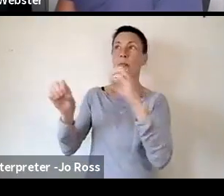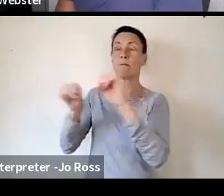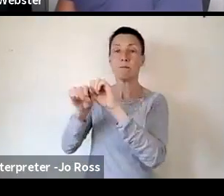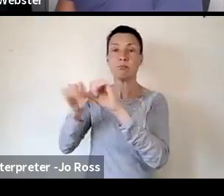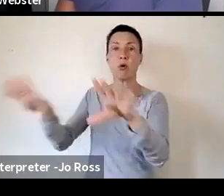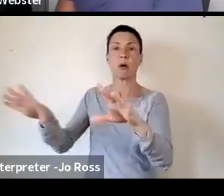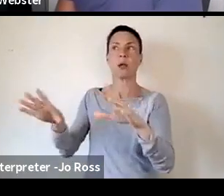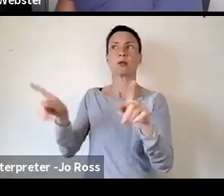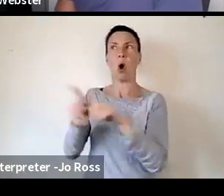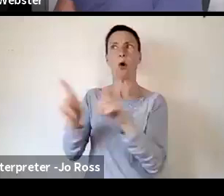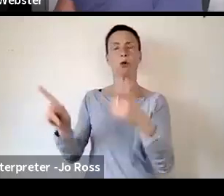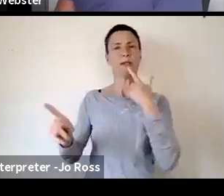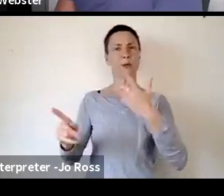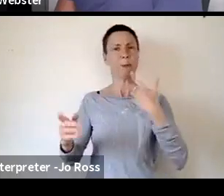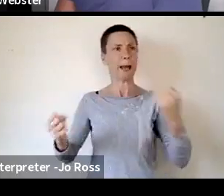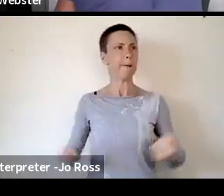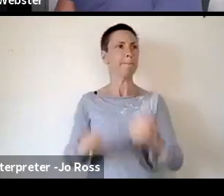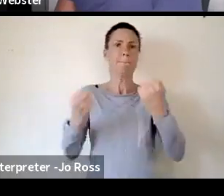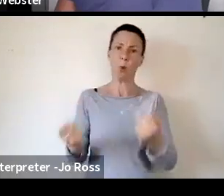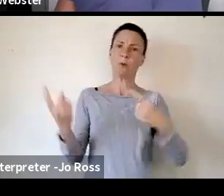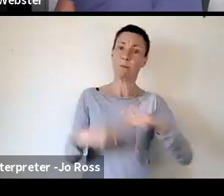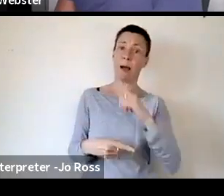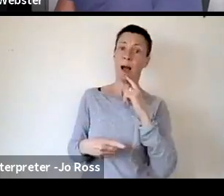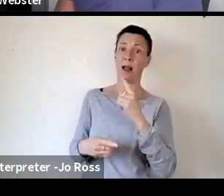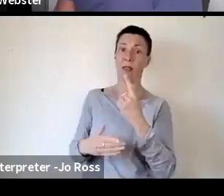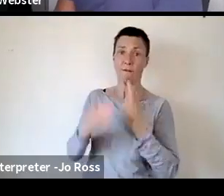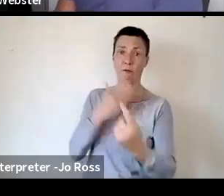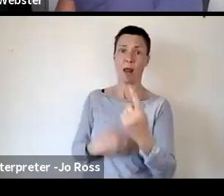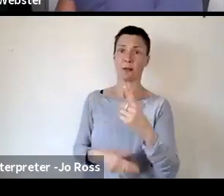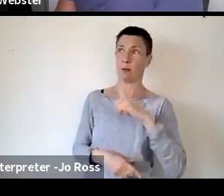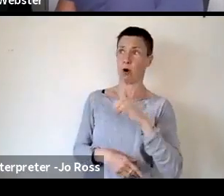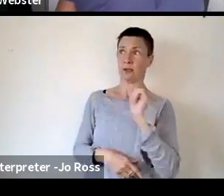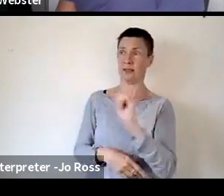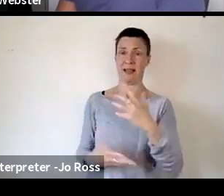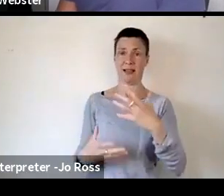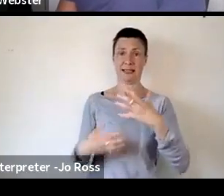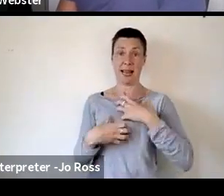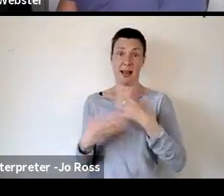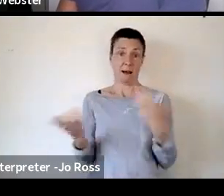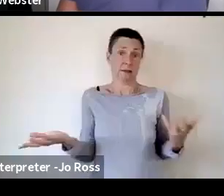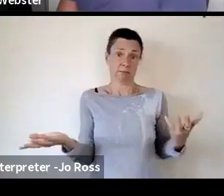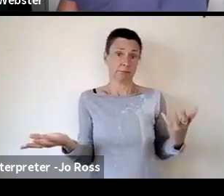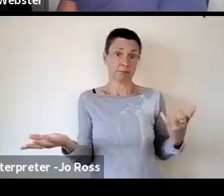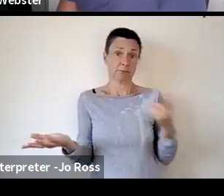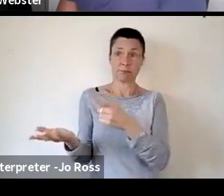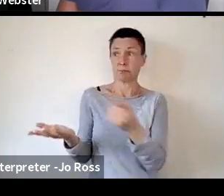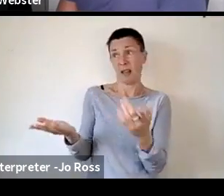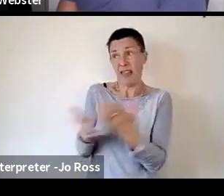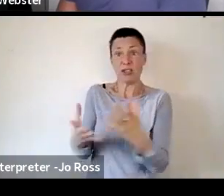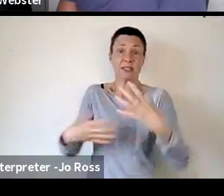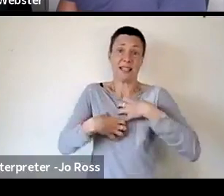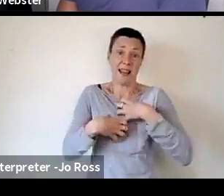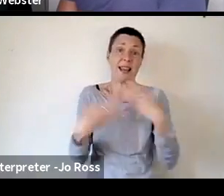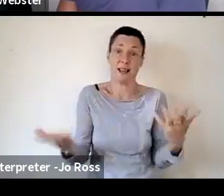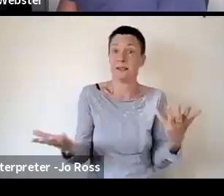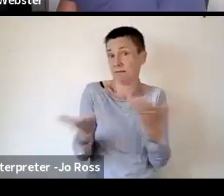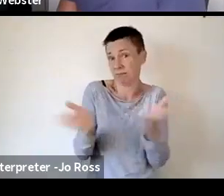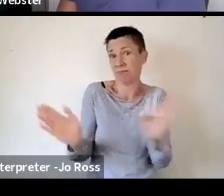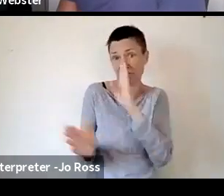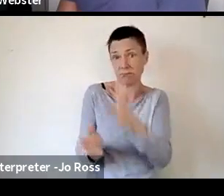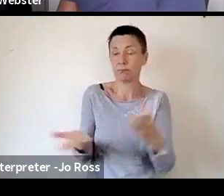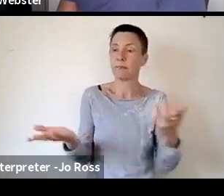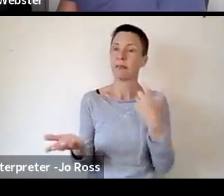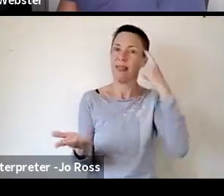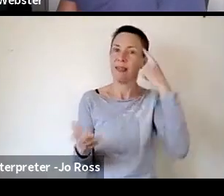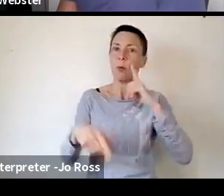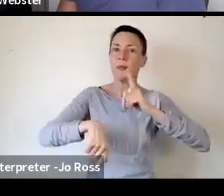to be emboldened by freelancers because they're scared. There's no two ways about it. They're just scared. And like, I think also with